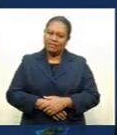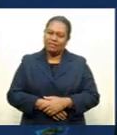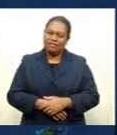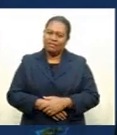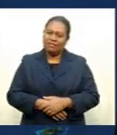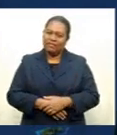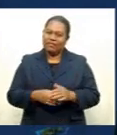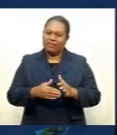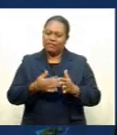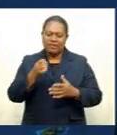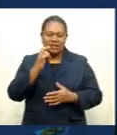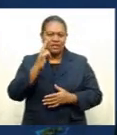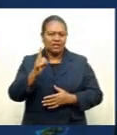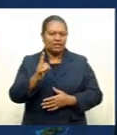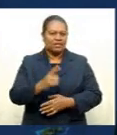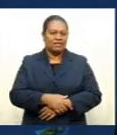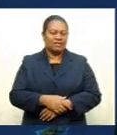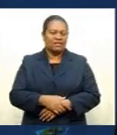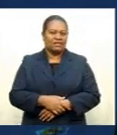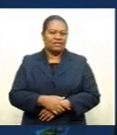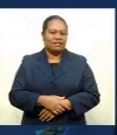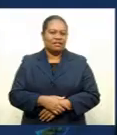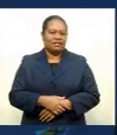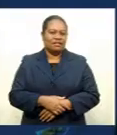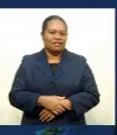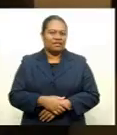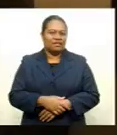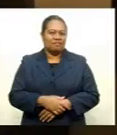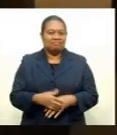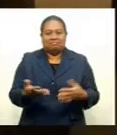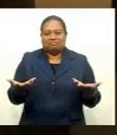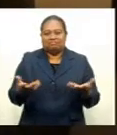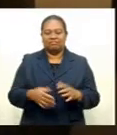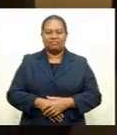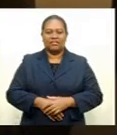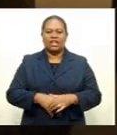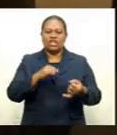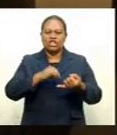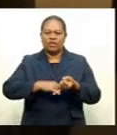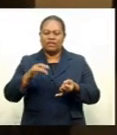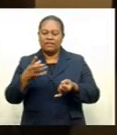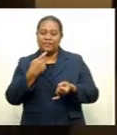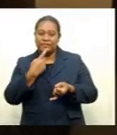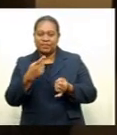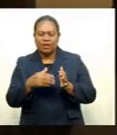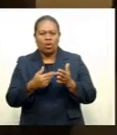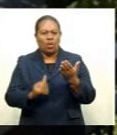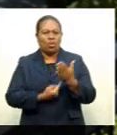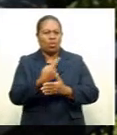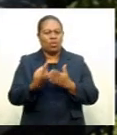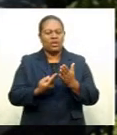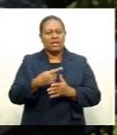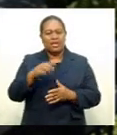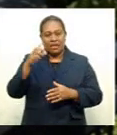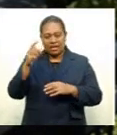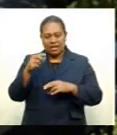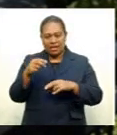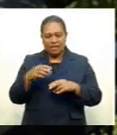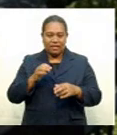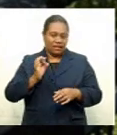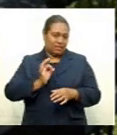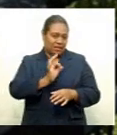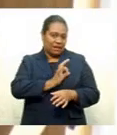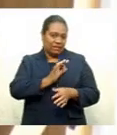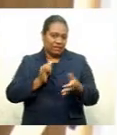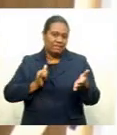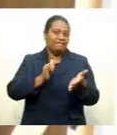we practically have no more. We have nothing. The Sofitel resort only houses Fiji Airways staff for